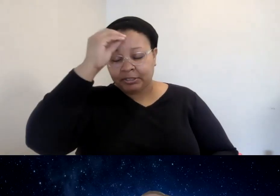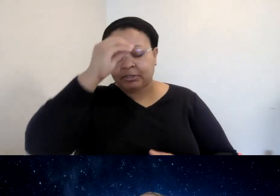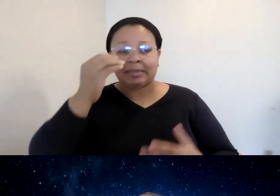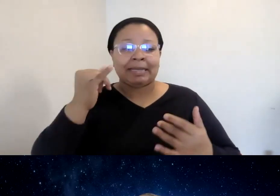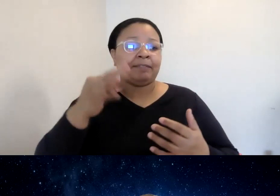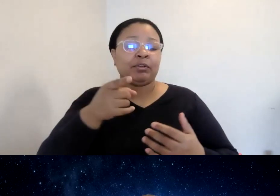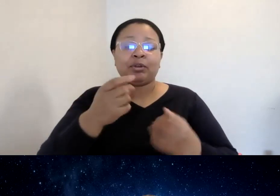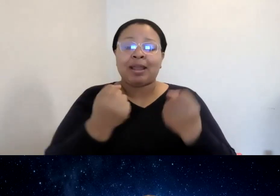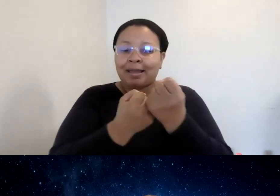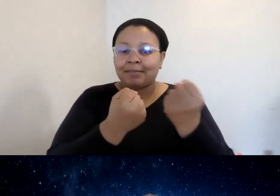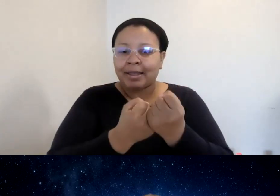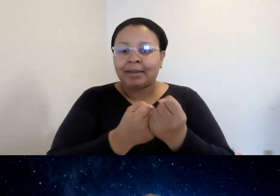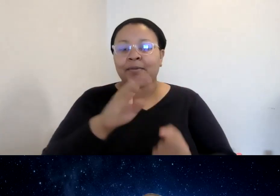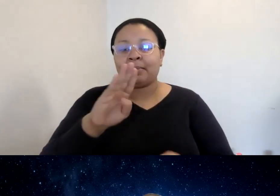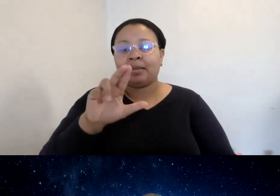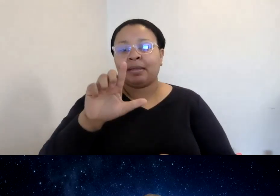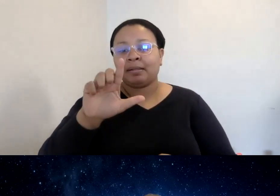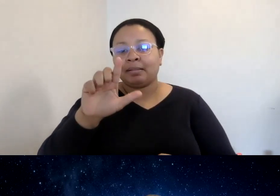advocating for police